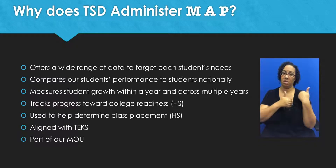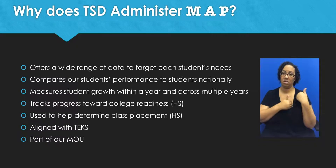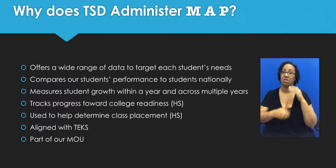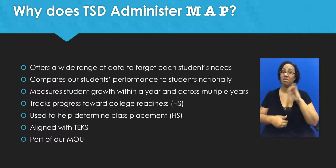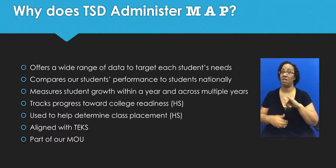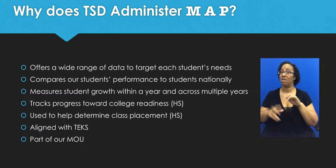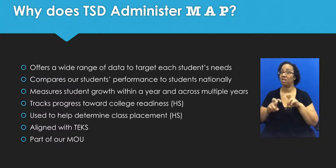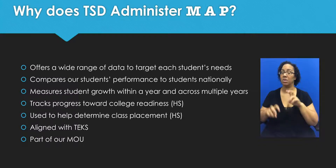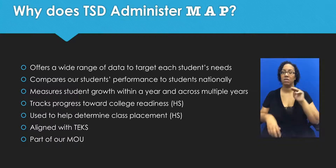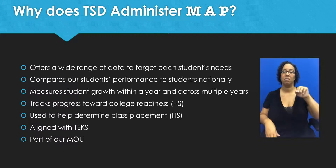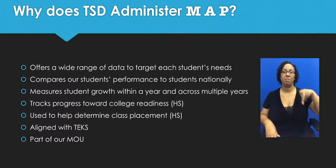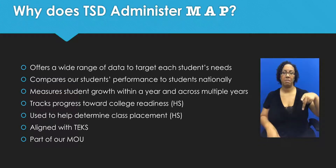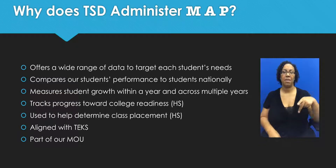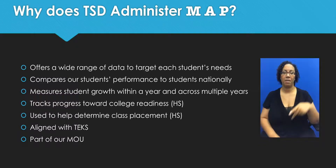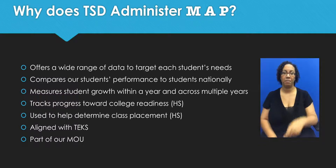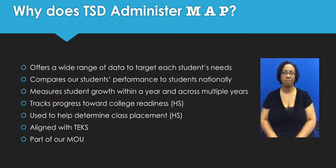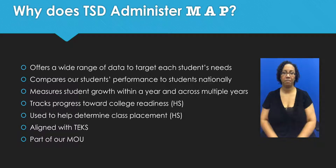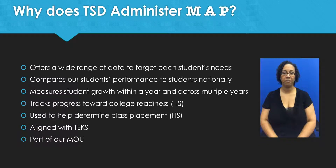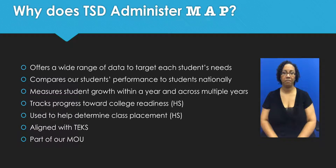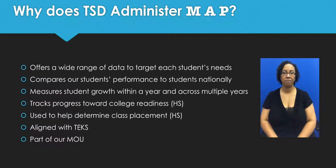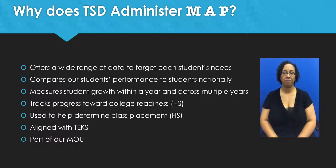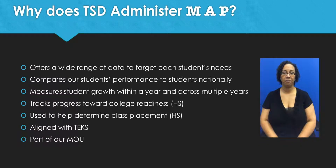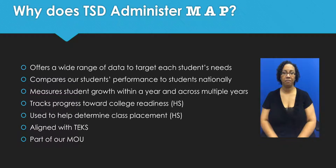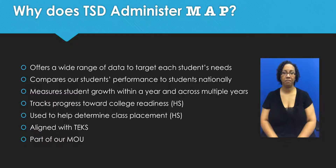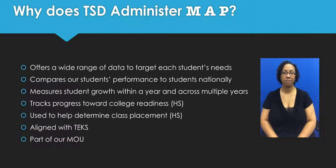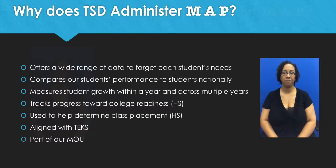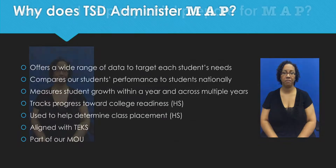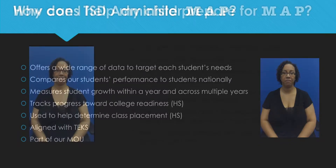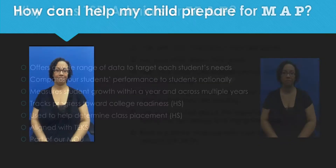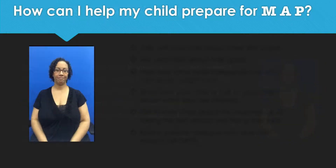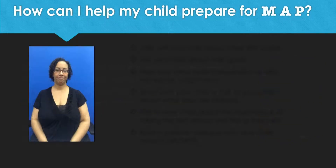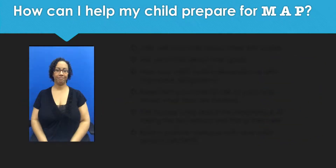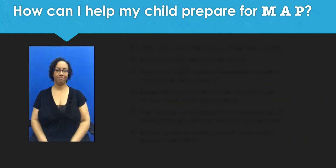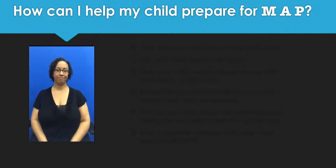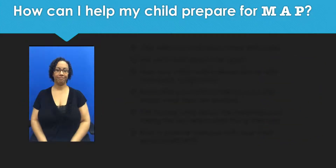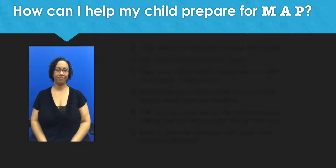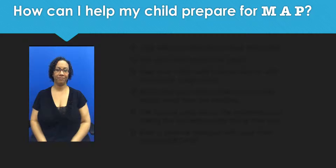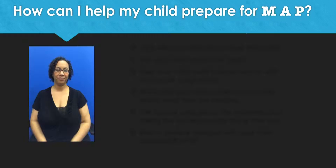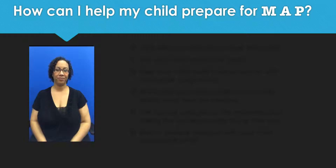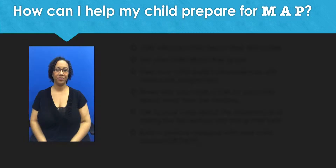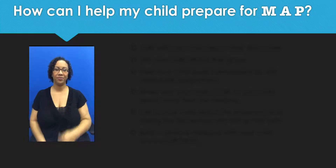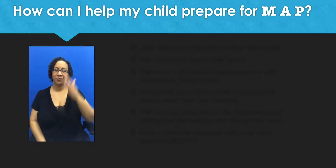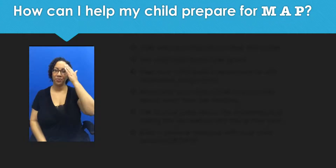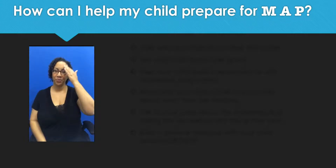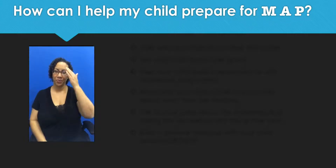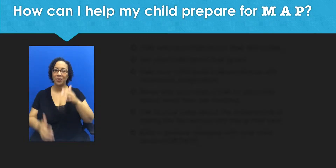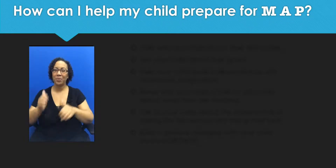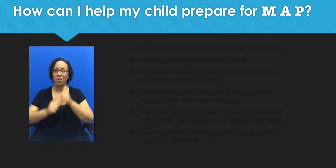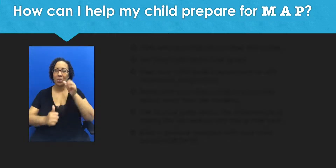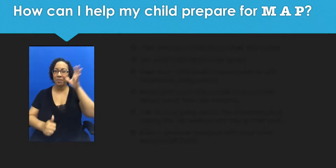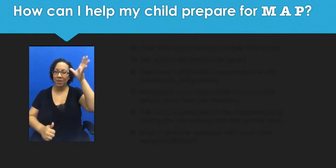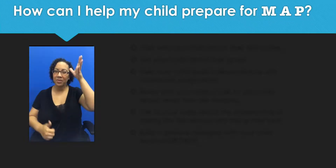to find another accountability measure, and we have chosen the MAP assessment for that.